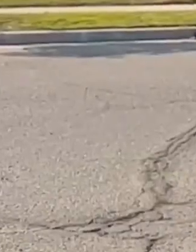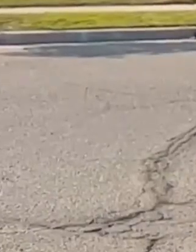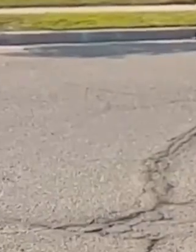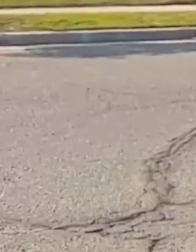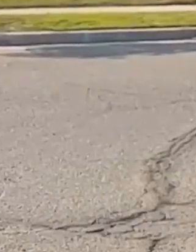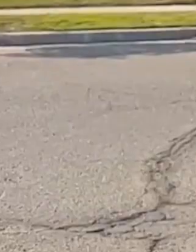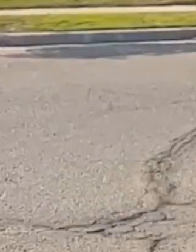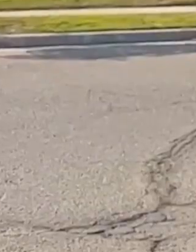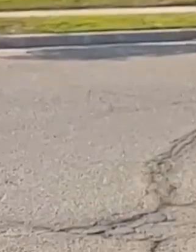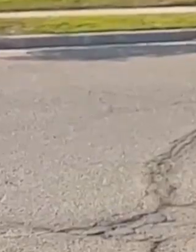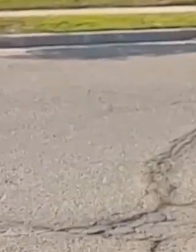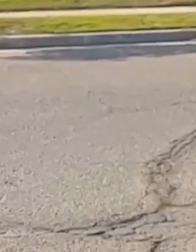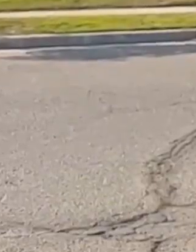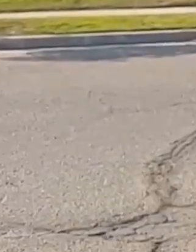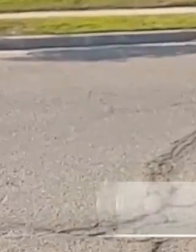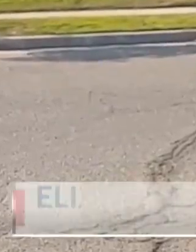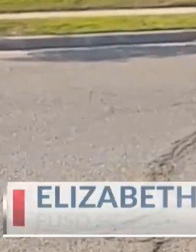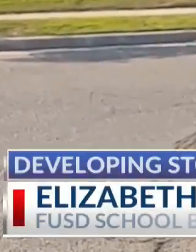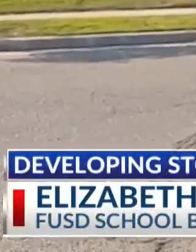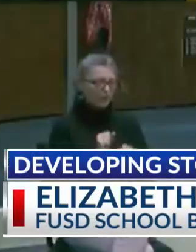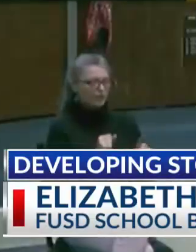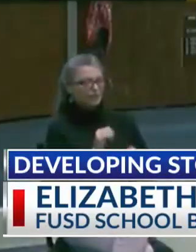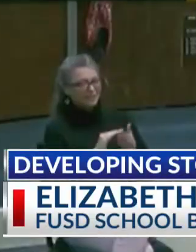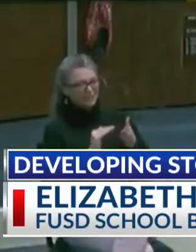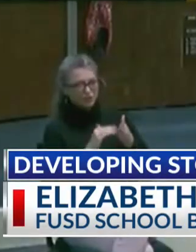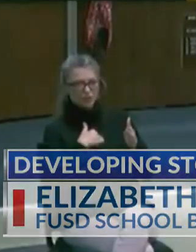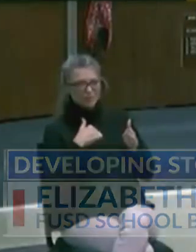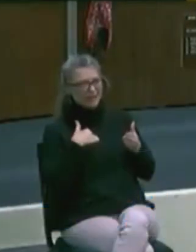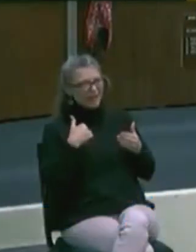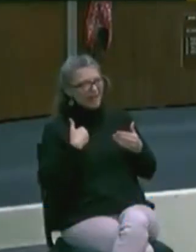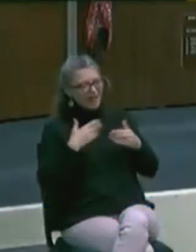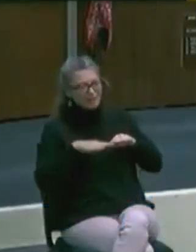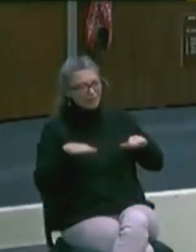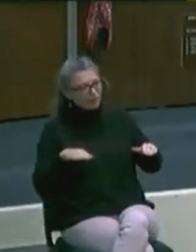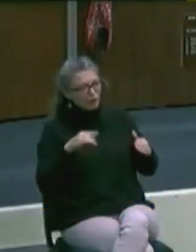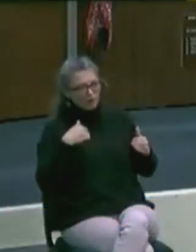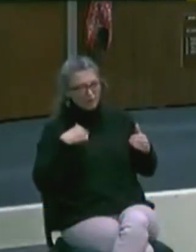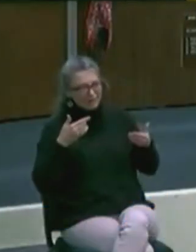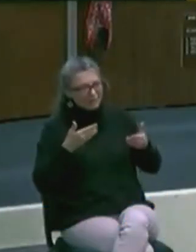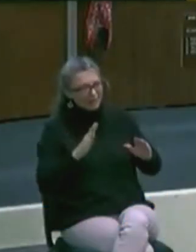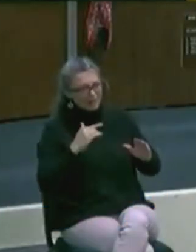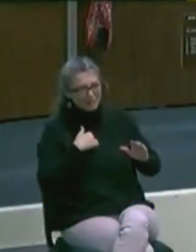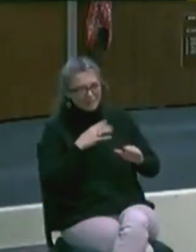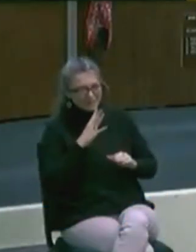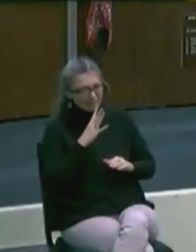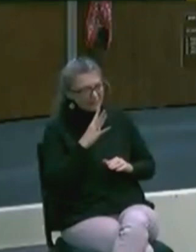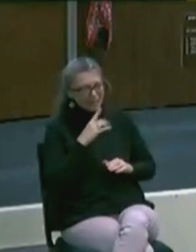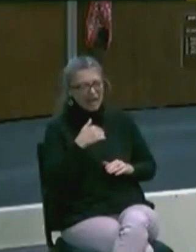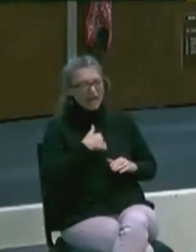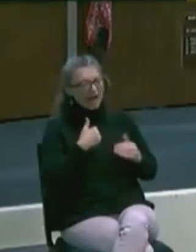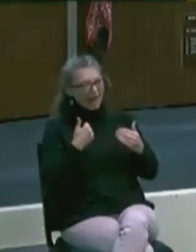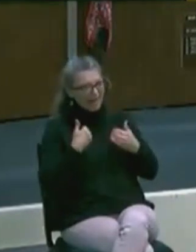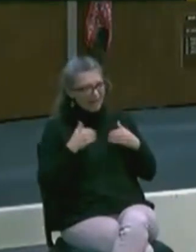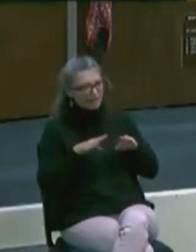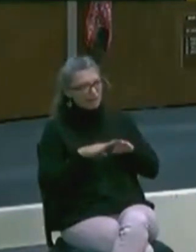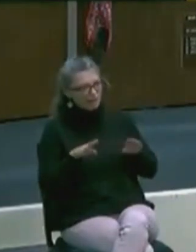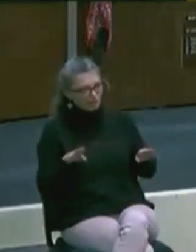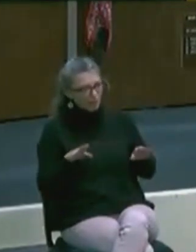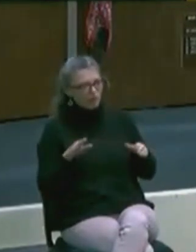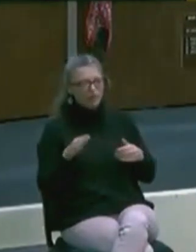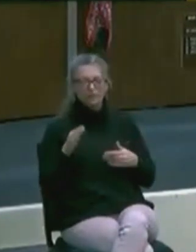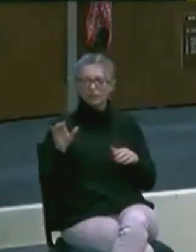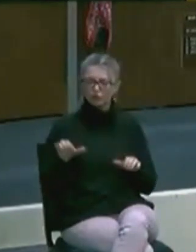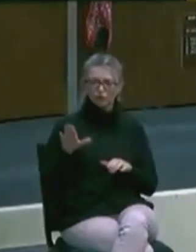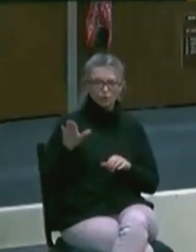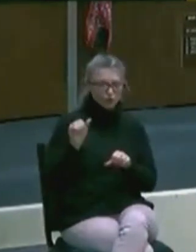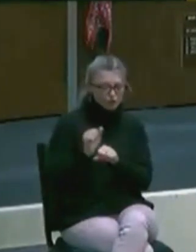Outbursts like these are never productive and never helpful. It was yelling between Jessica Mahoney and trustee Terry Sladek that finally had Fresno Unified